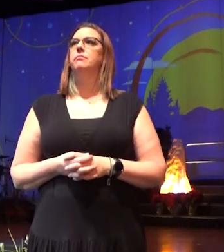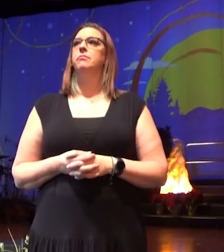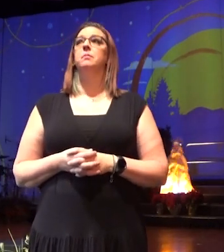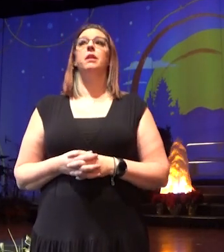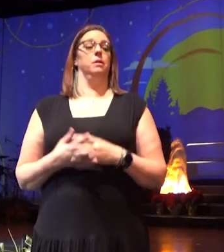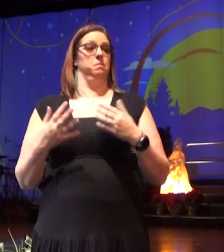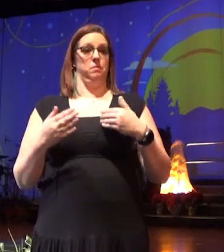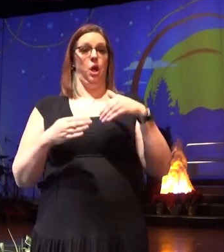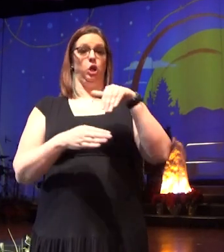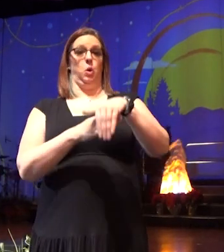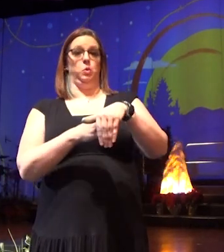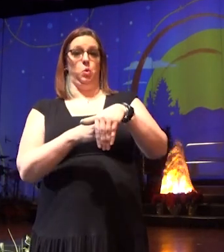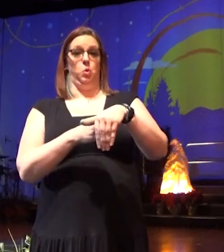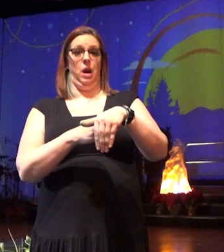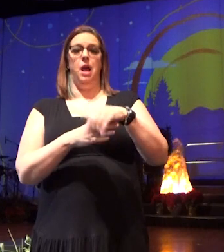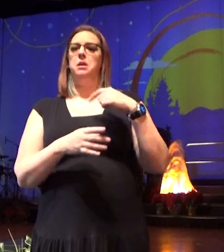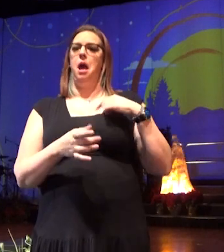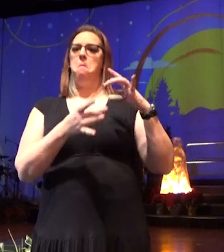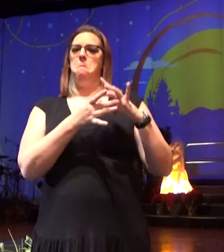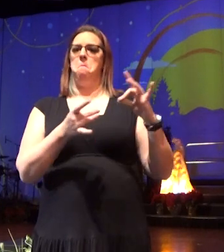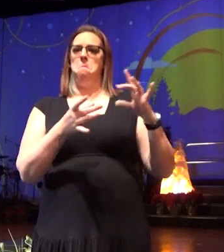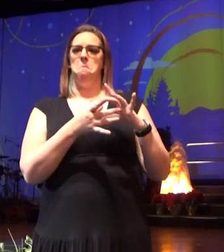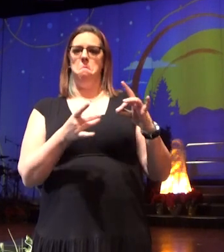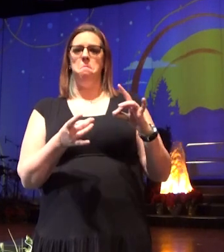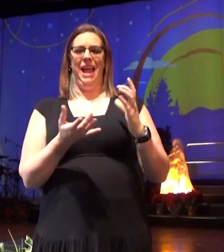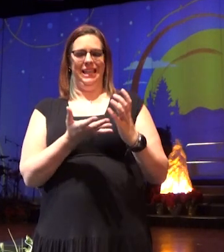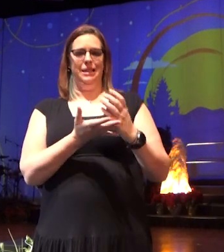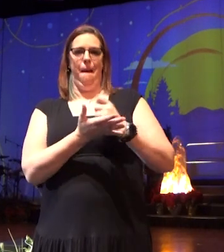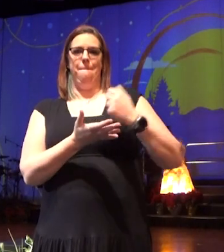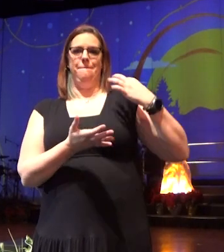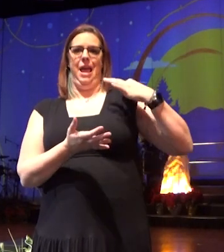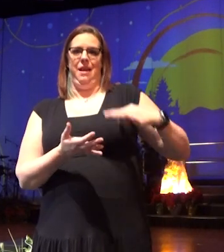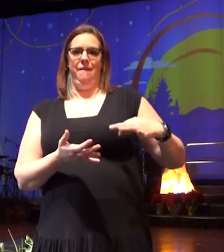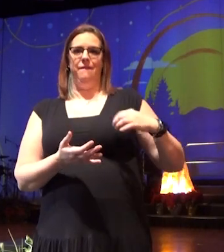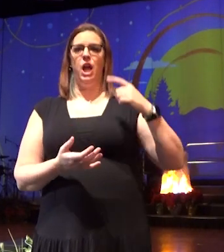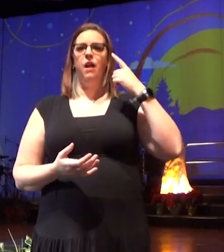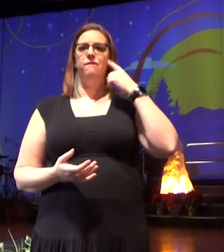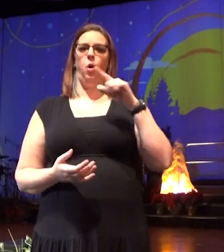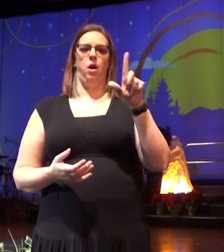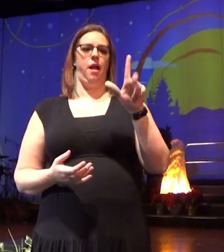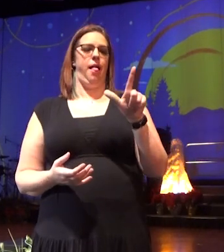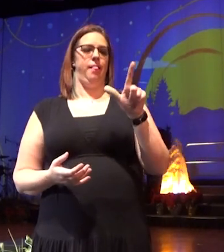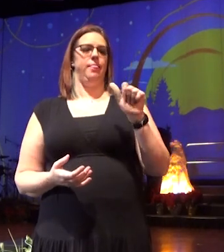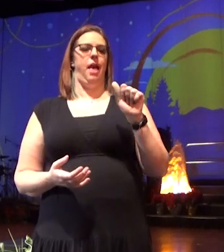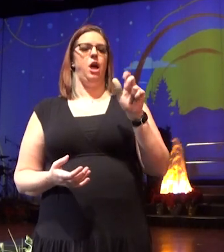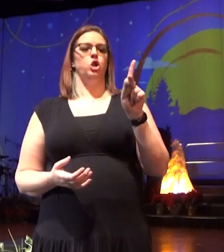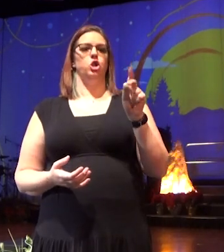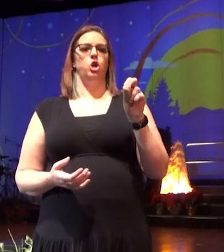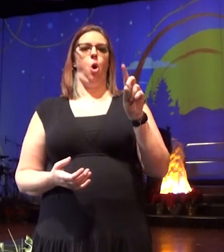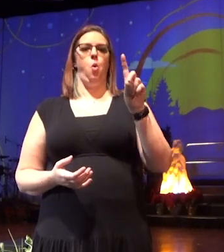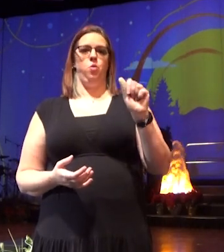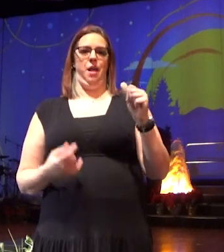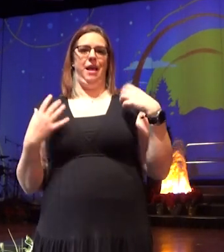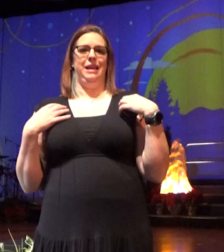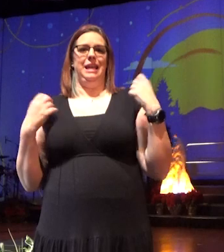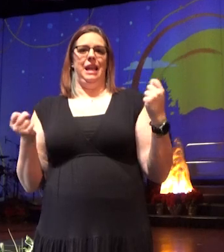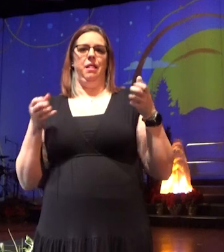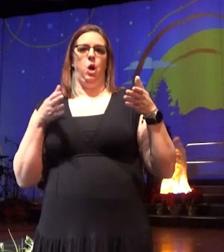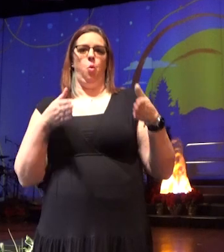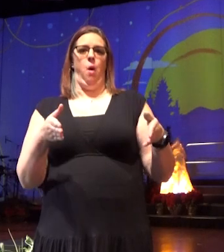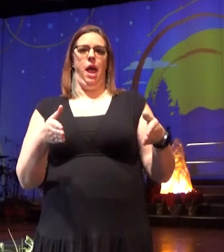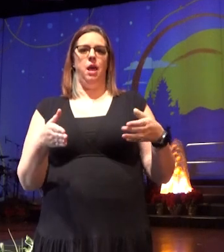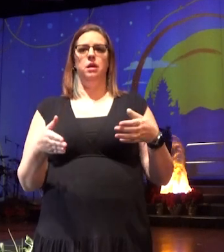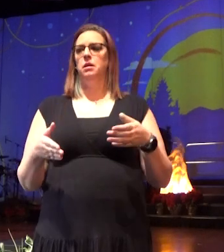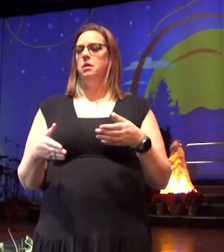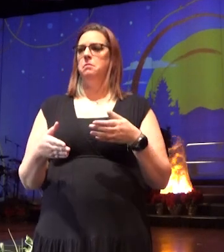So tonight, I mentioned that it is a benefit for the Lakota Healing Way Center. And we're not going to be passing